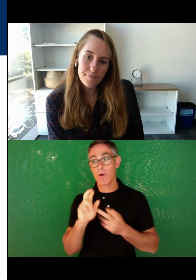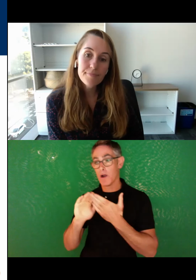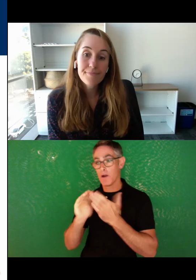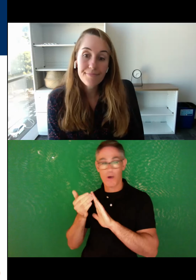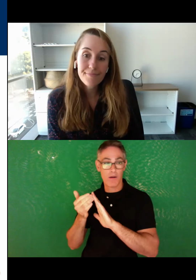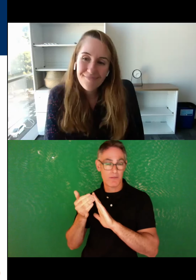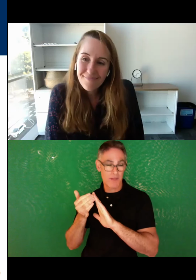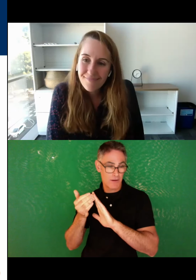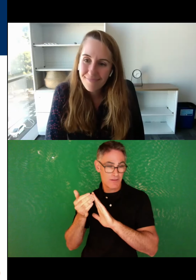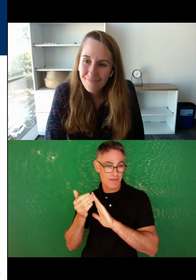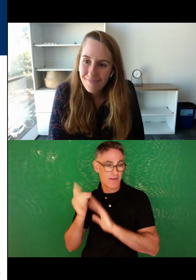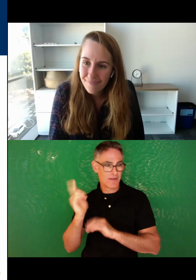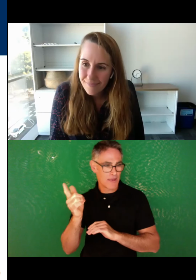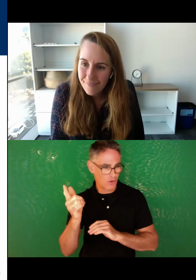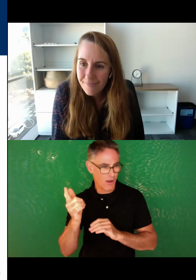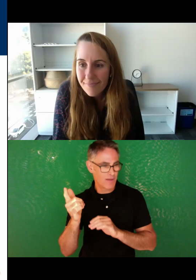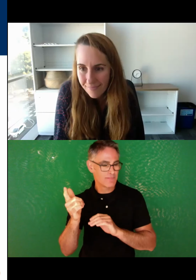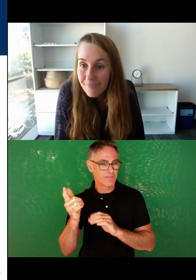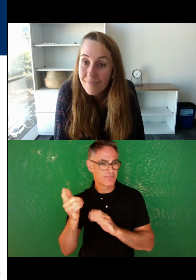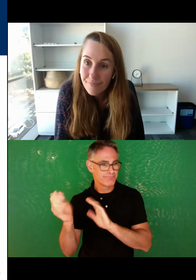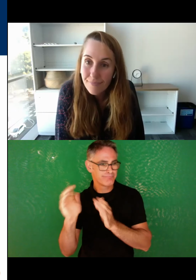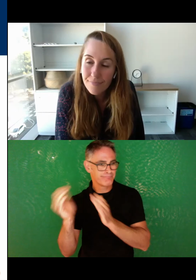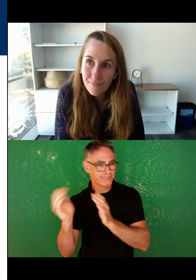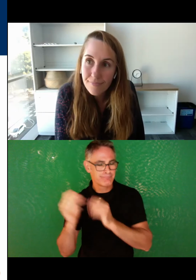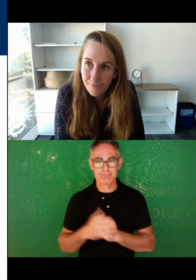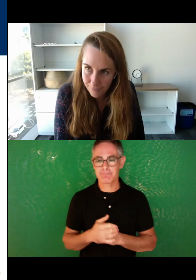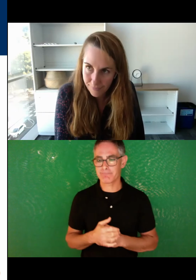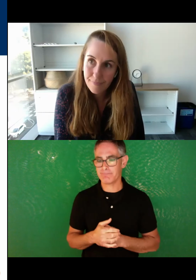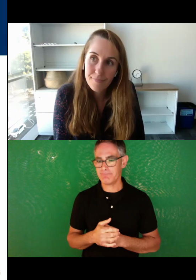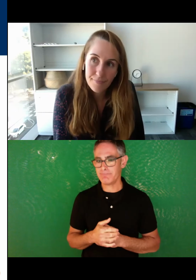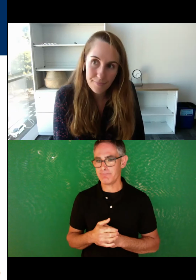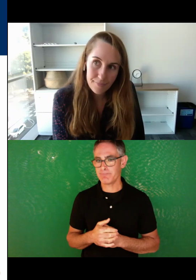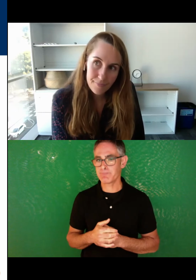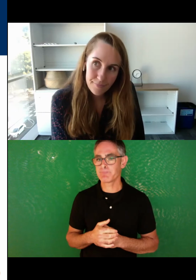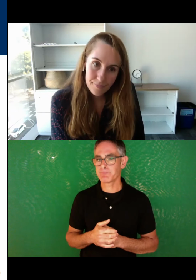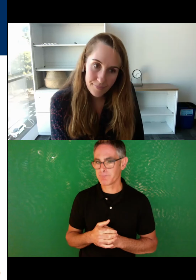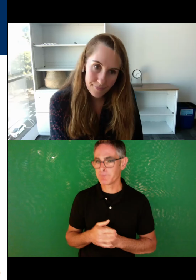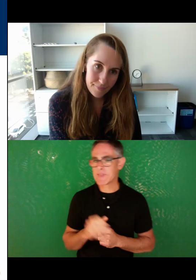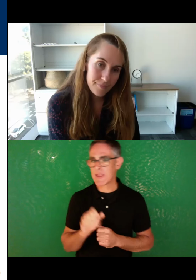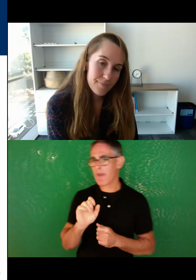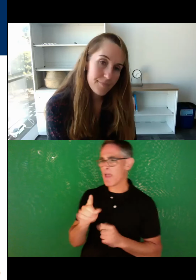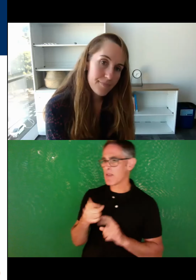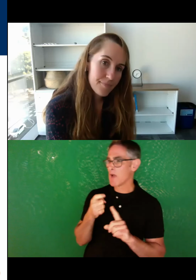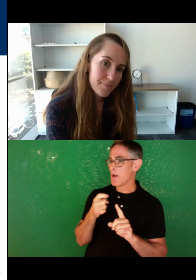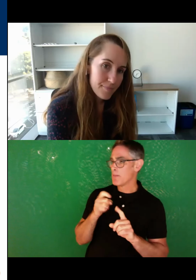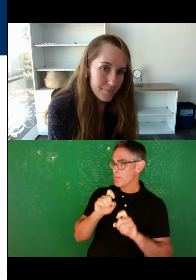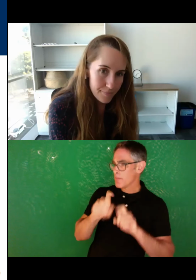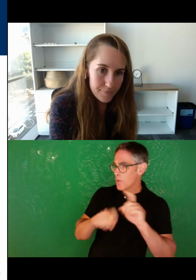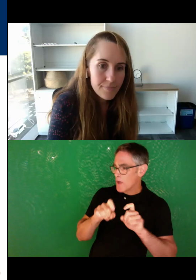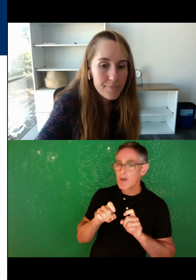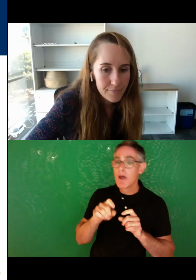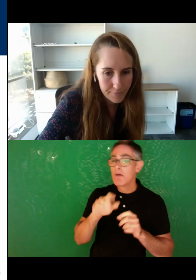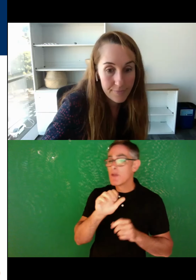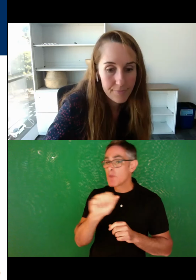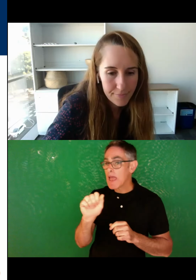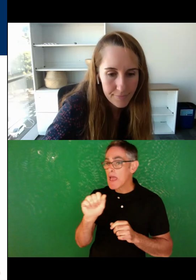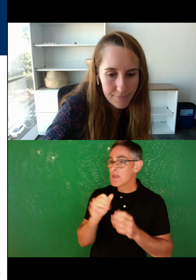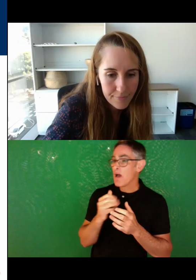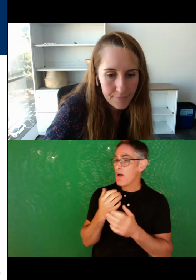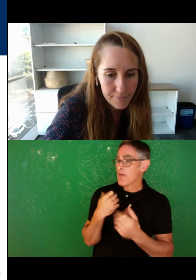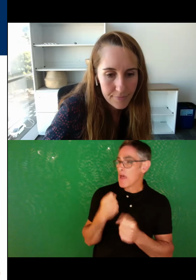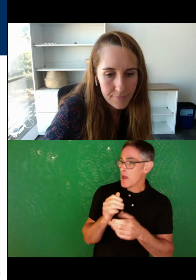Amanda, can I just quickly ask from the Q&A of the AAAs with health partnerships that you looked at, what